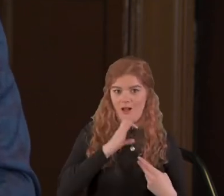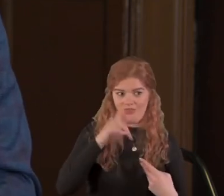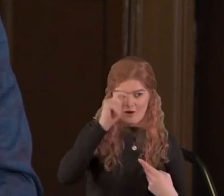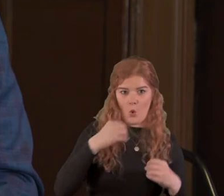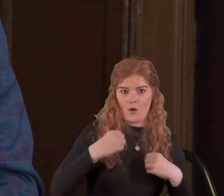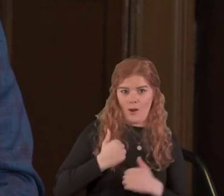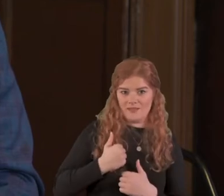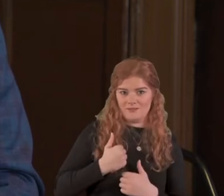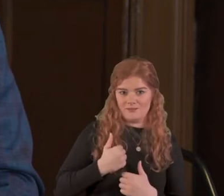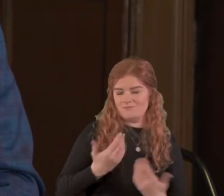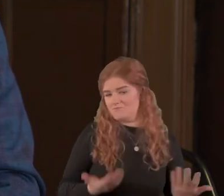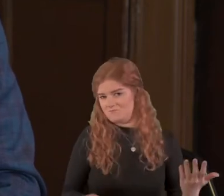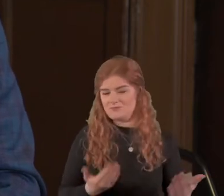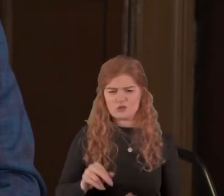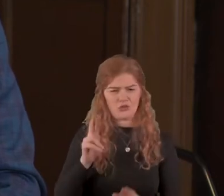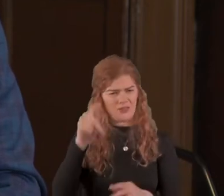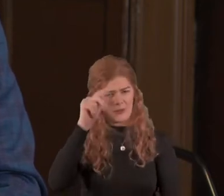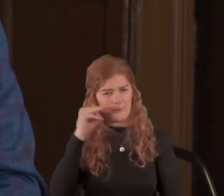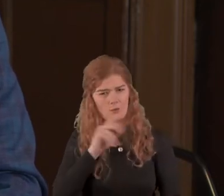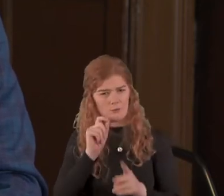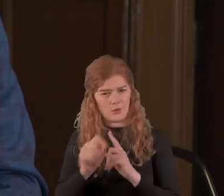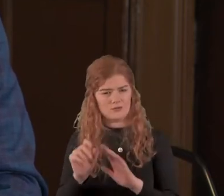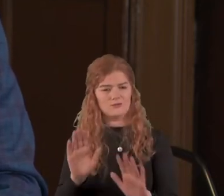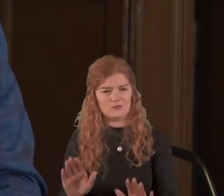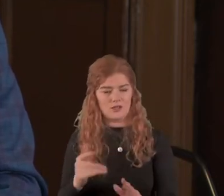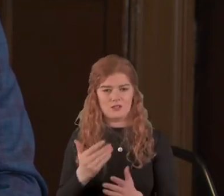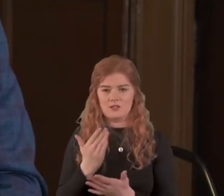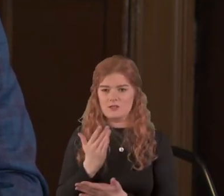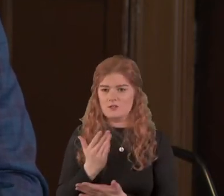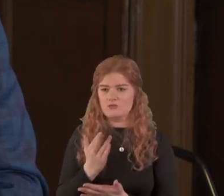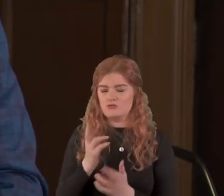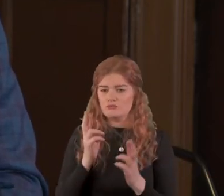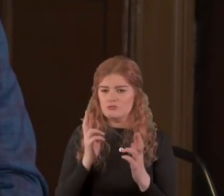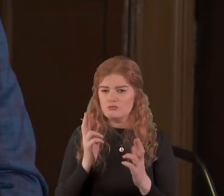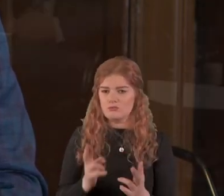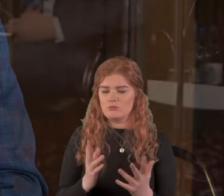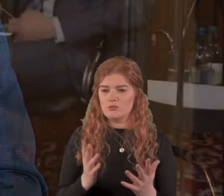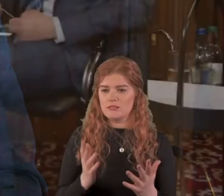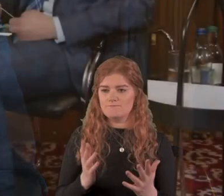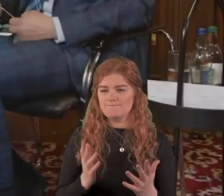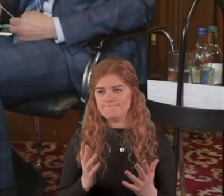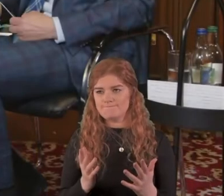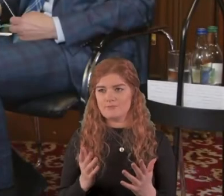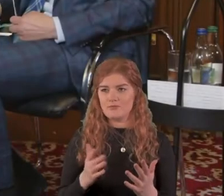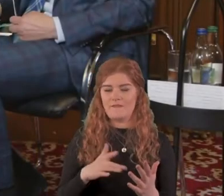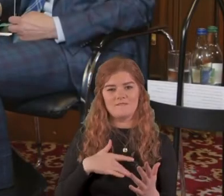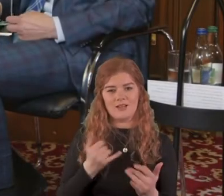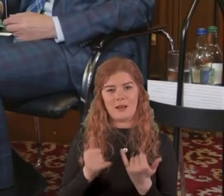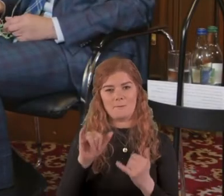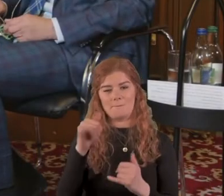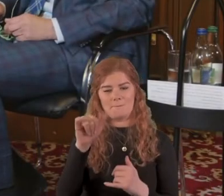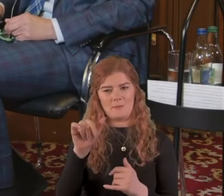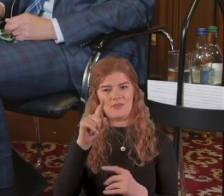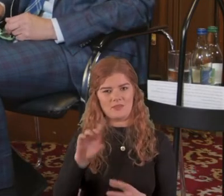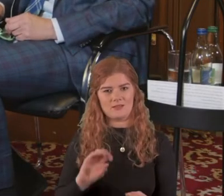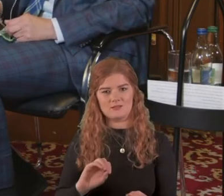think that's an important point to raise, and I think in some ways possibly it disputes Collins's own